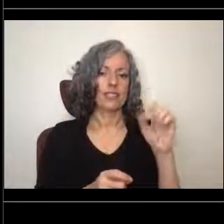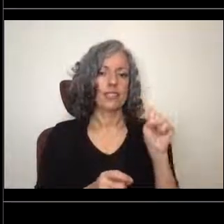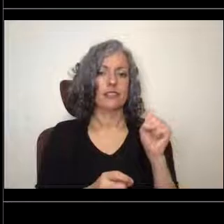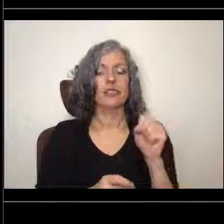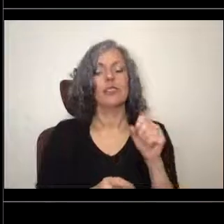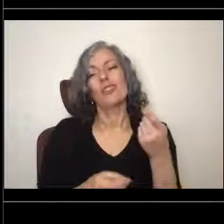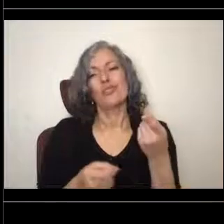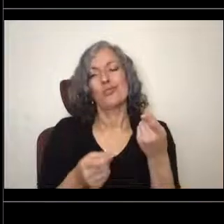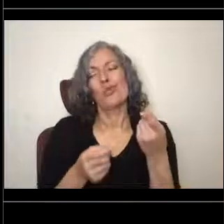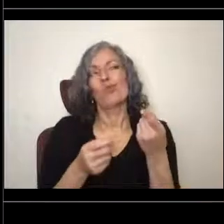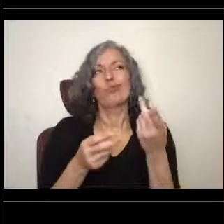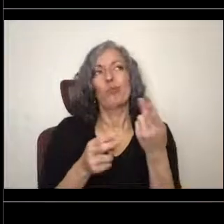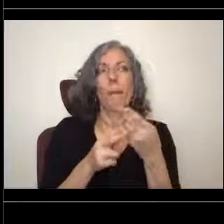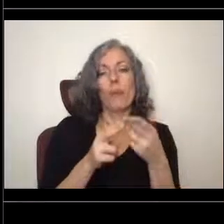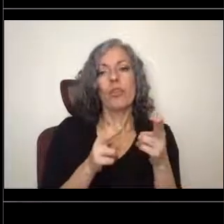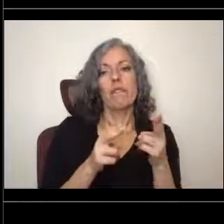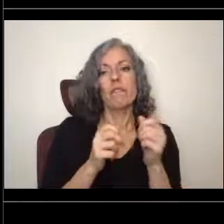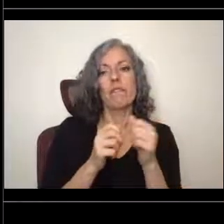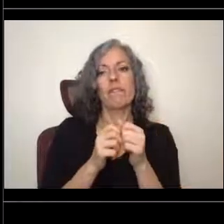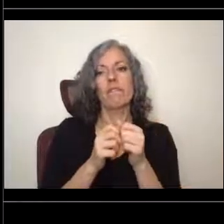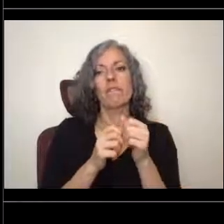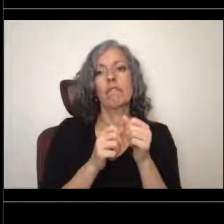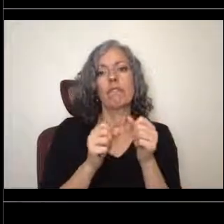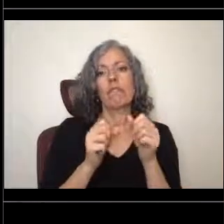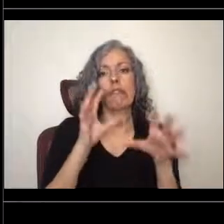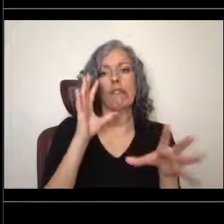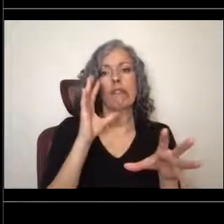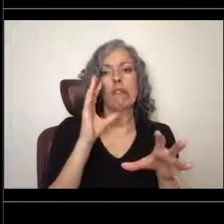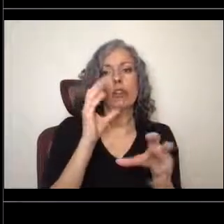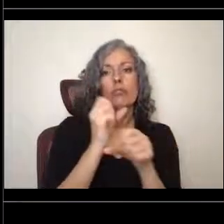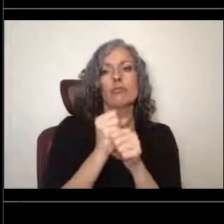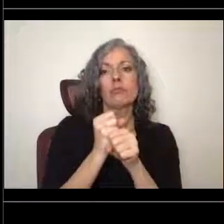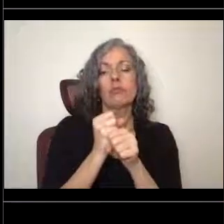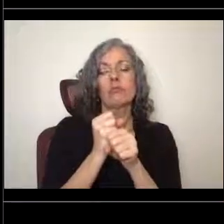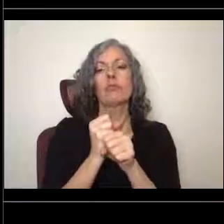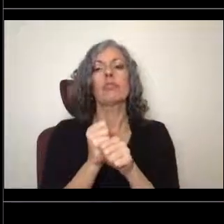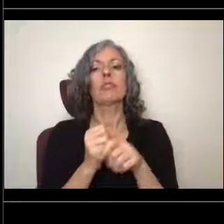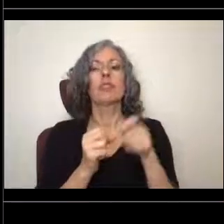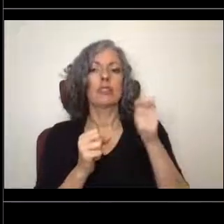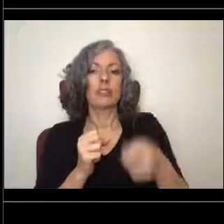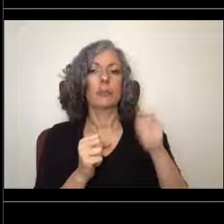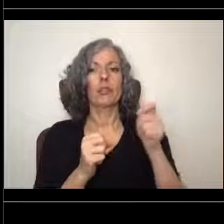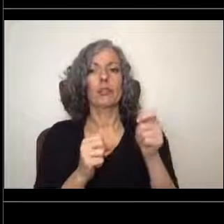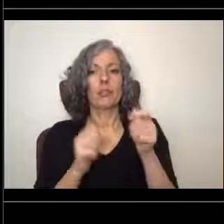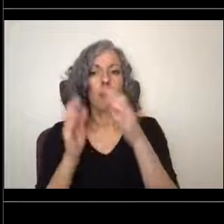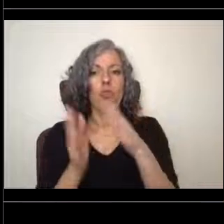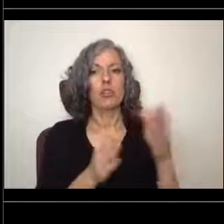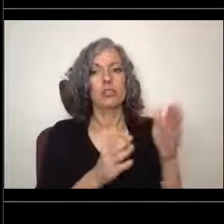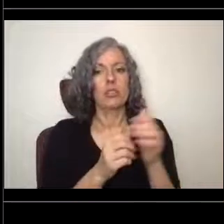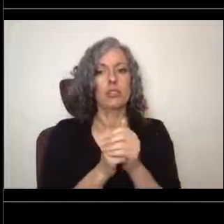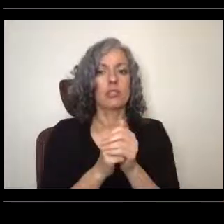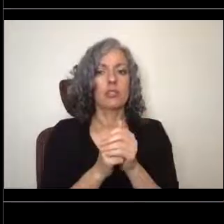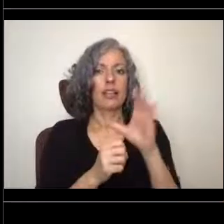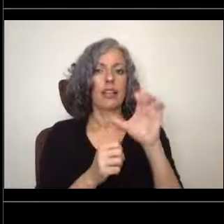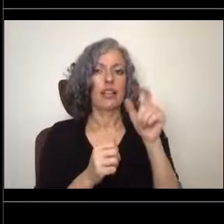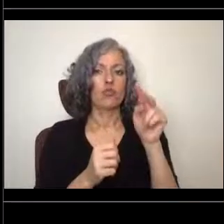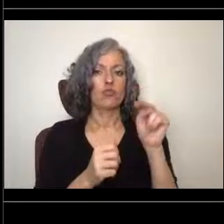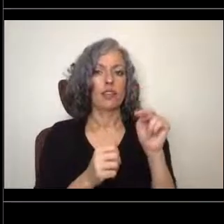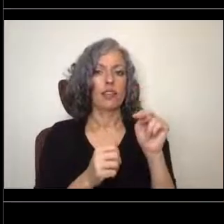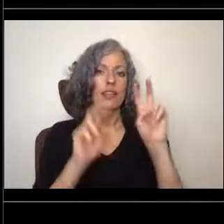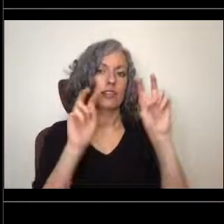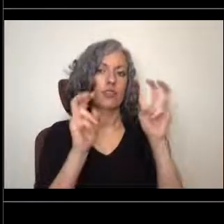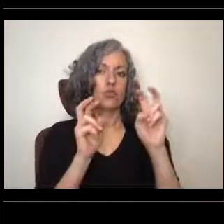of, you know, kind of summarize this, the nomination process includes you know, Caltrans issuing